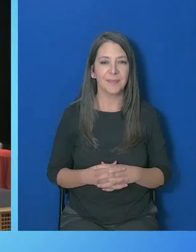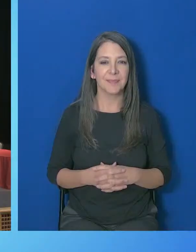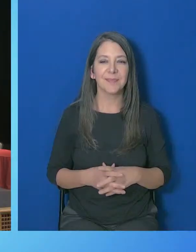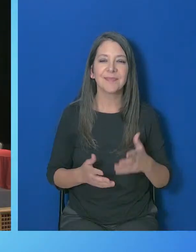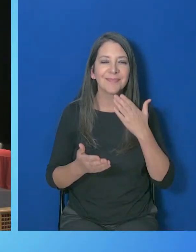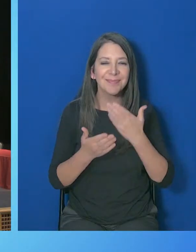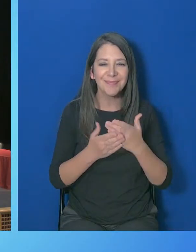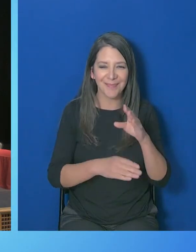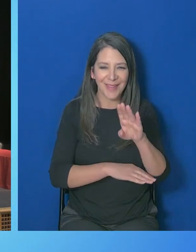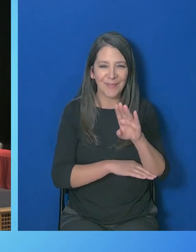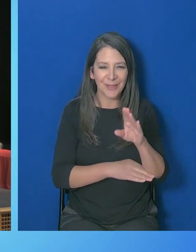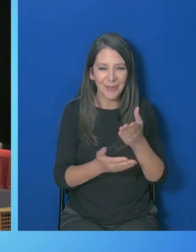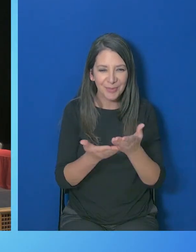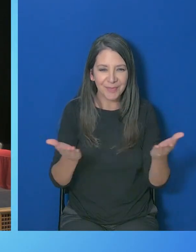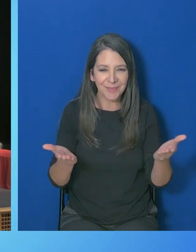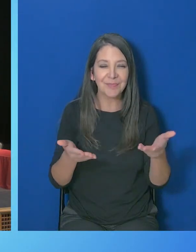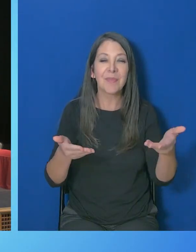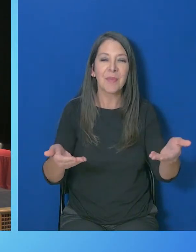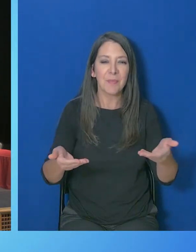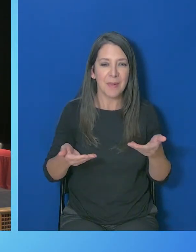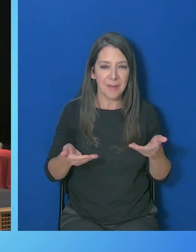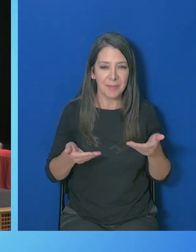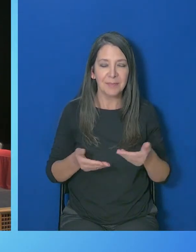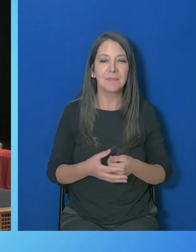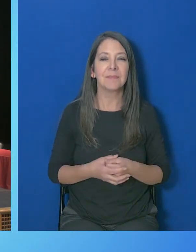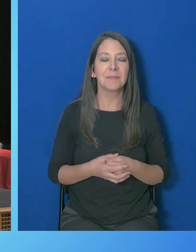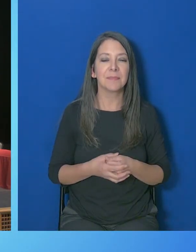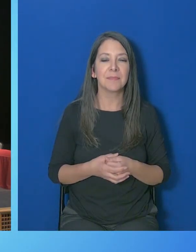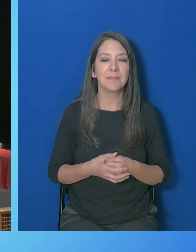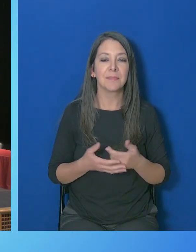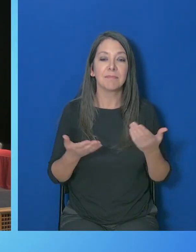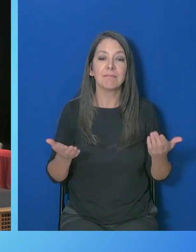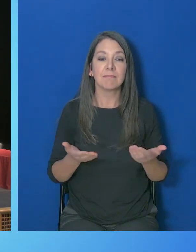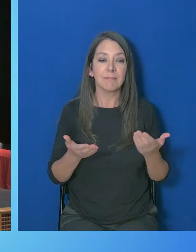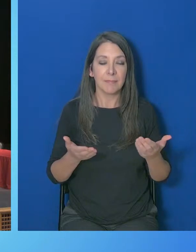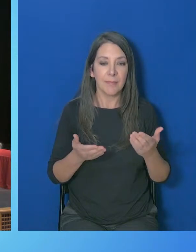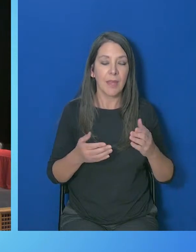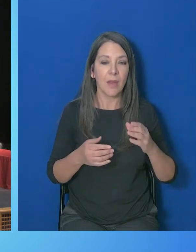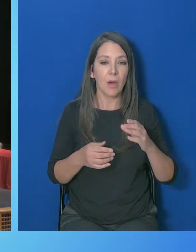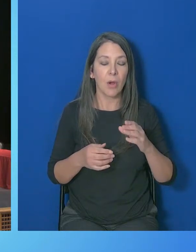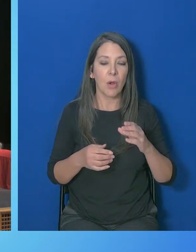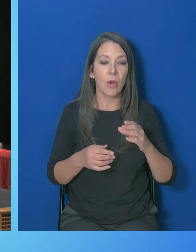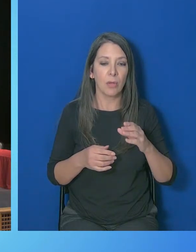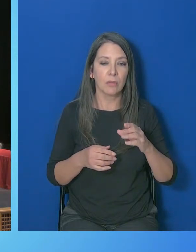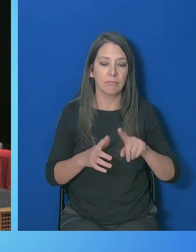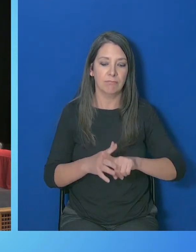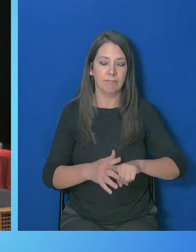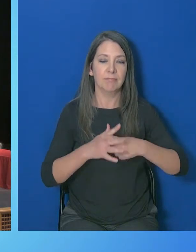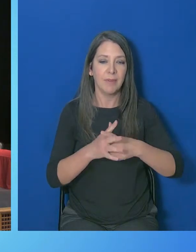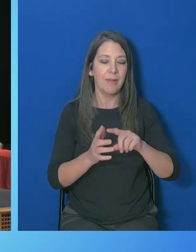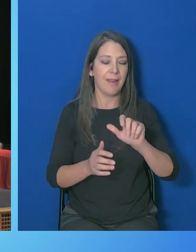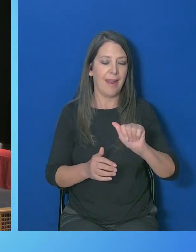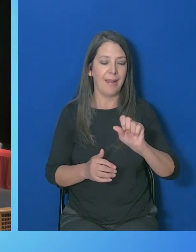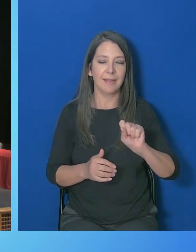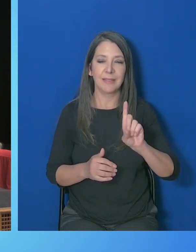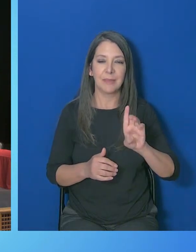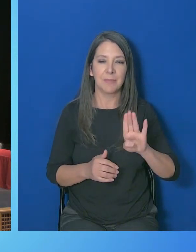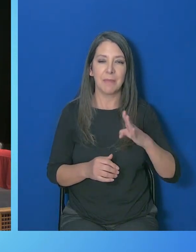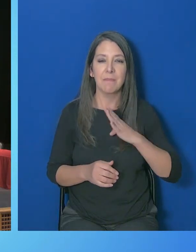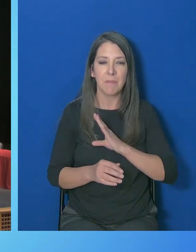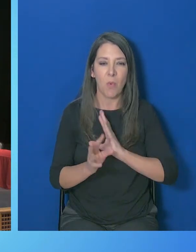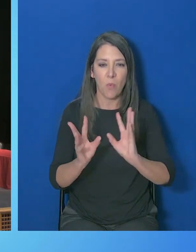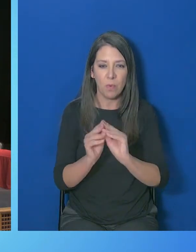Good afternoon and welcome. We are calling the ASDB Board Meeting to order